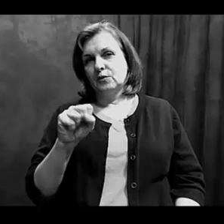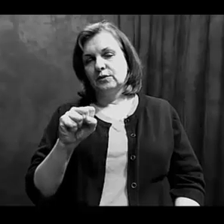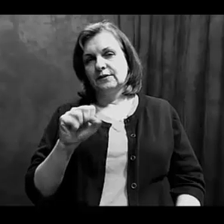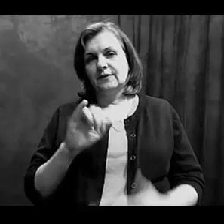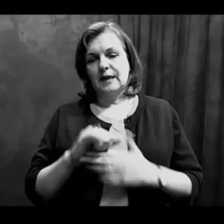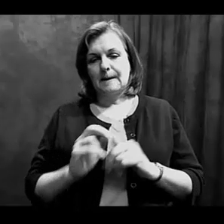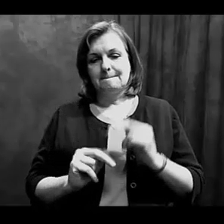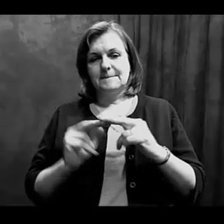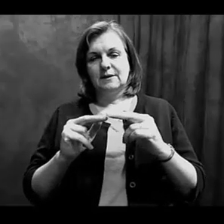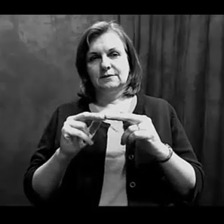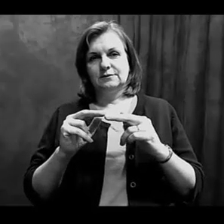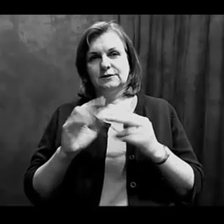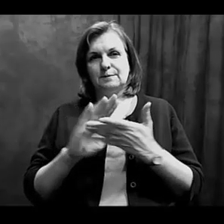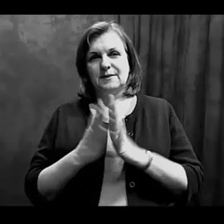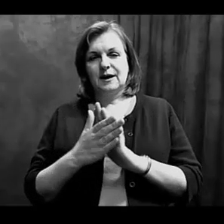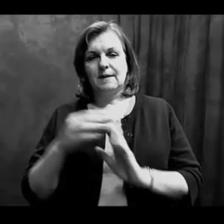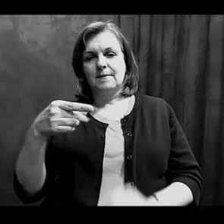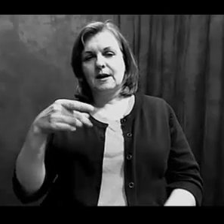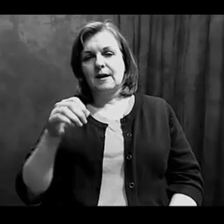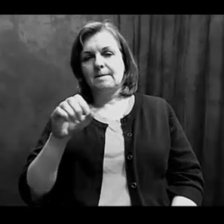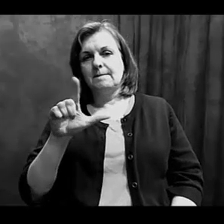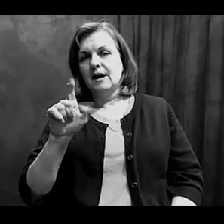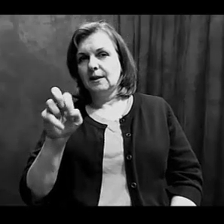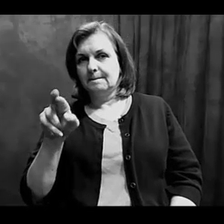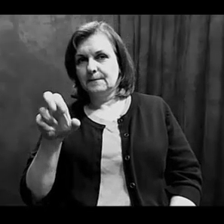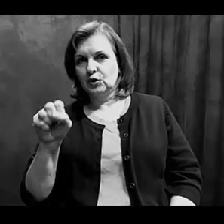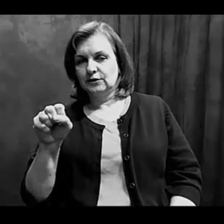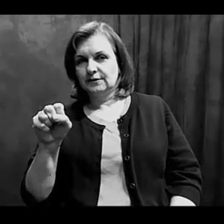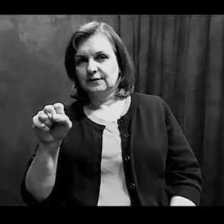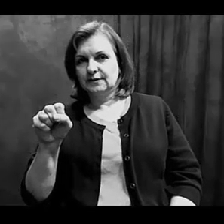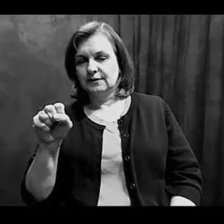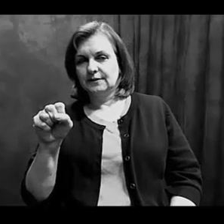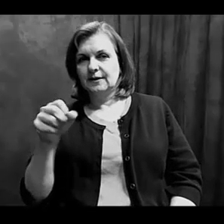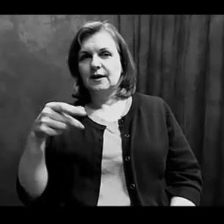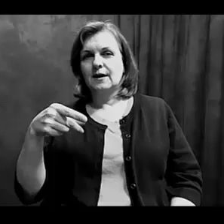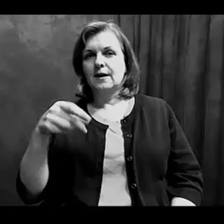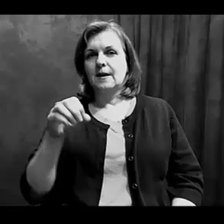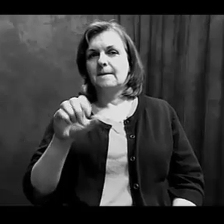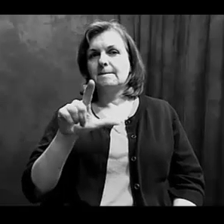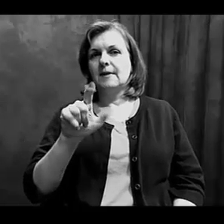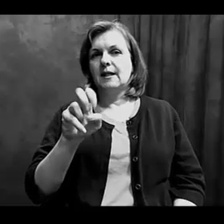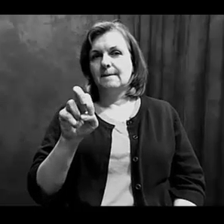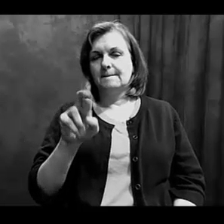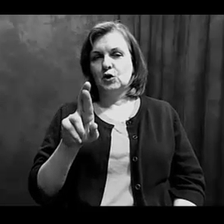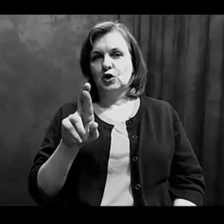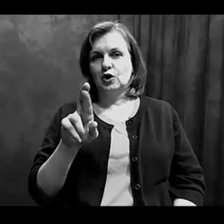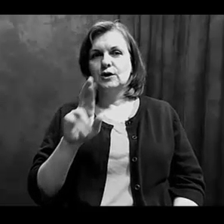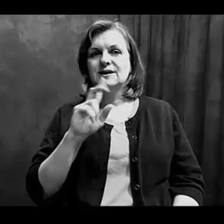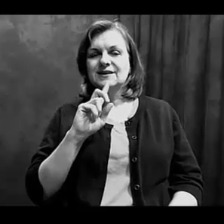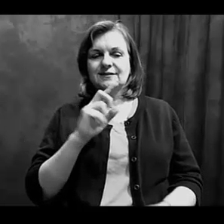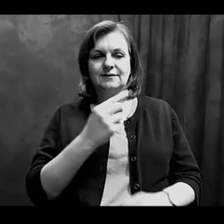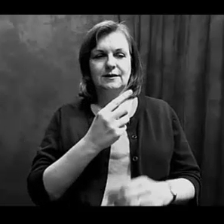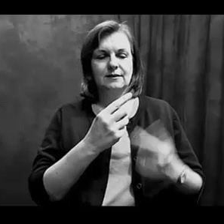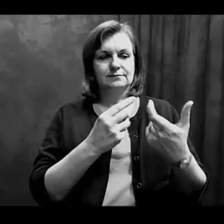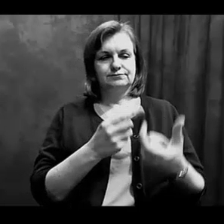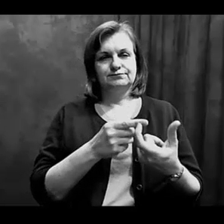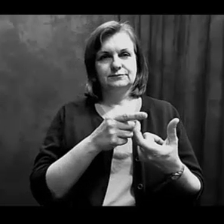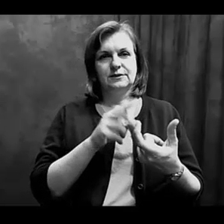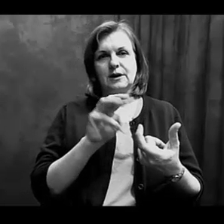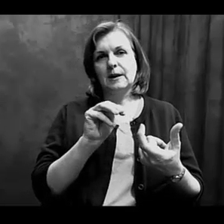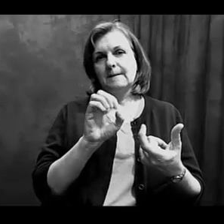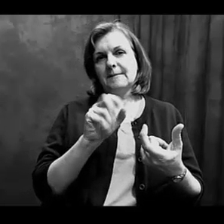monomers built into polymers. So polymers are simply monomers